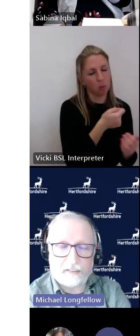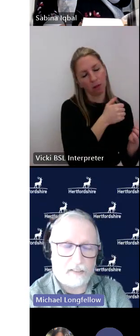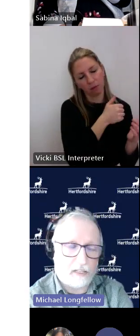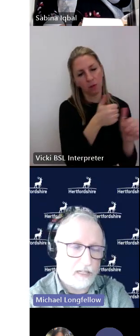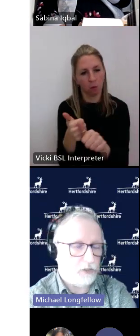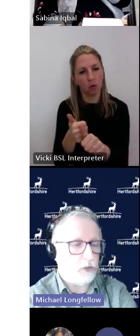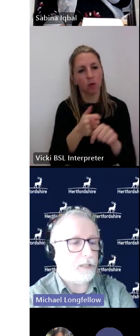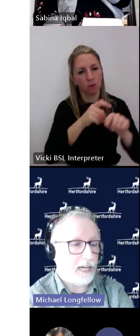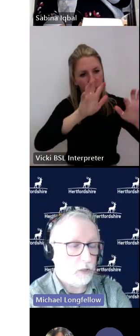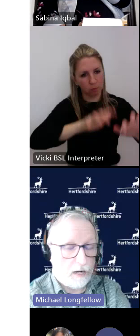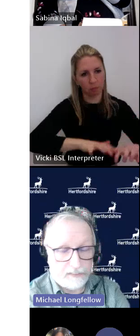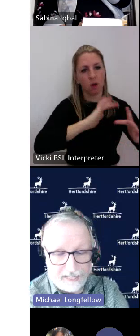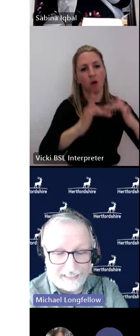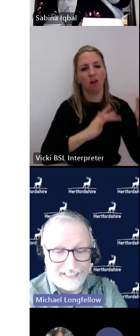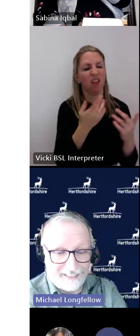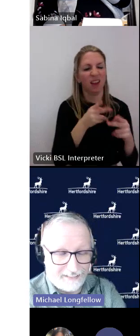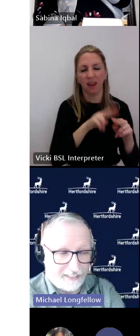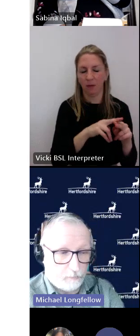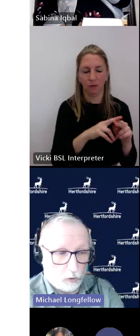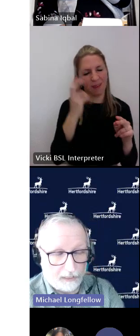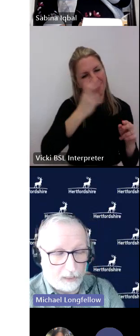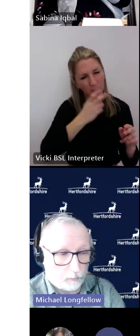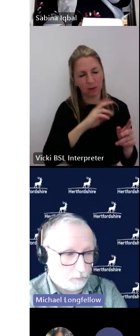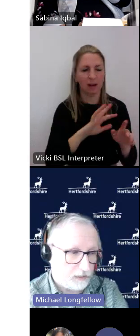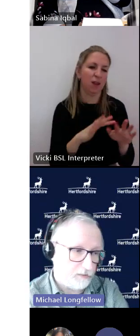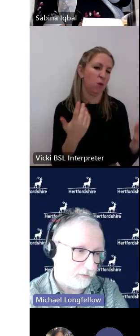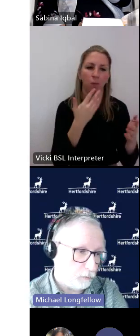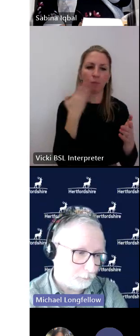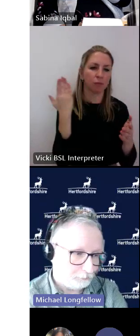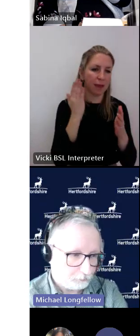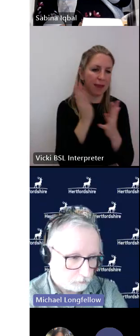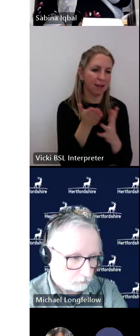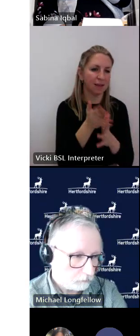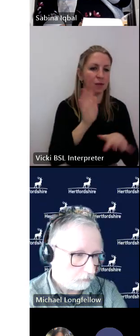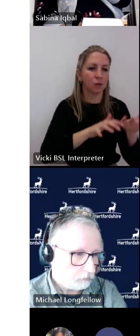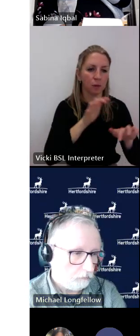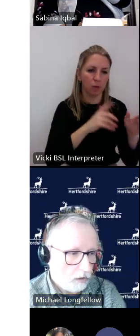can ask Age UK, who have a dedicated team who will help them complete the form.